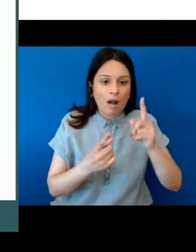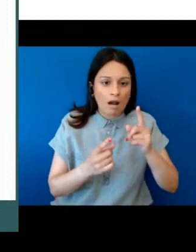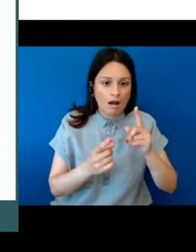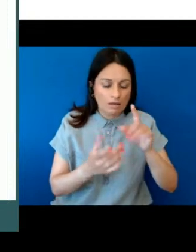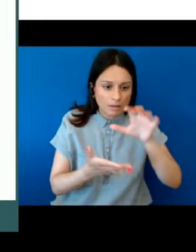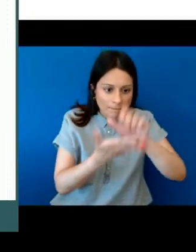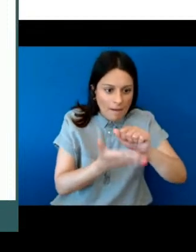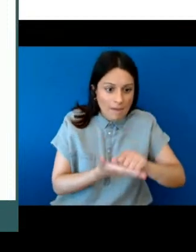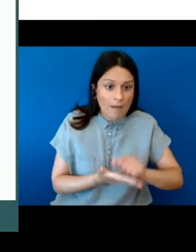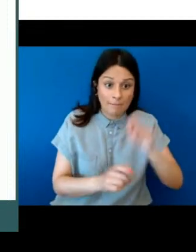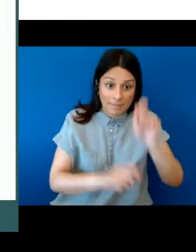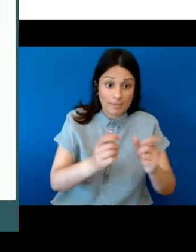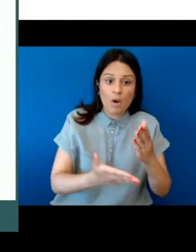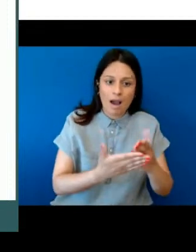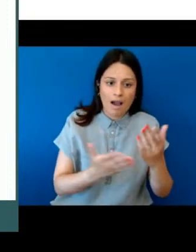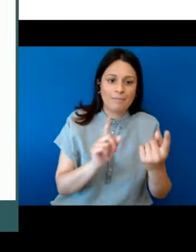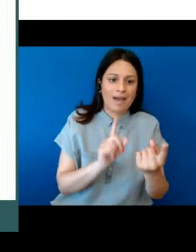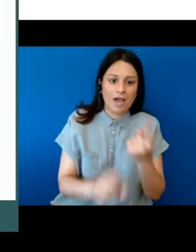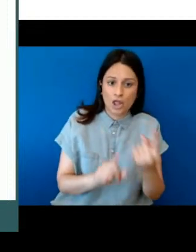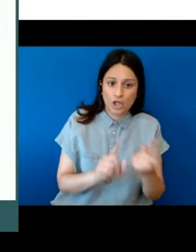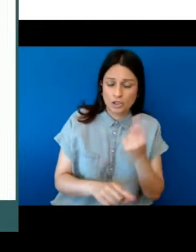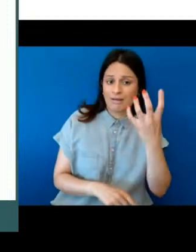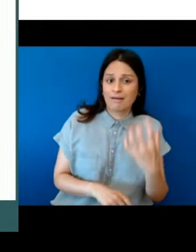reason for this is that